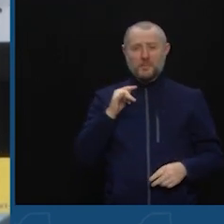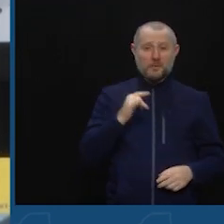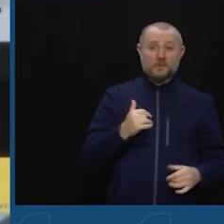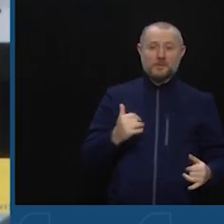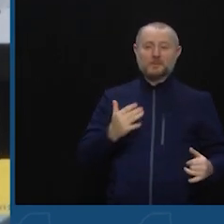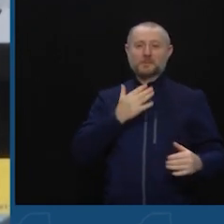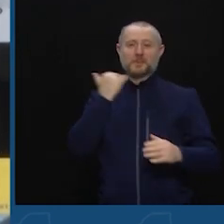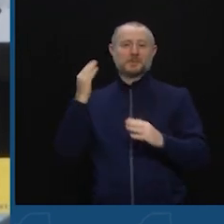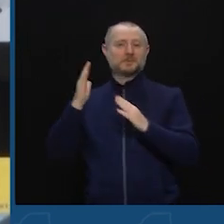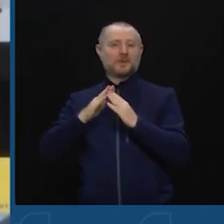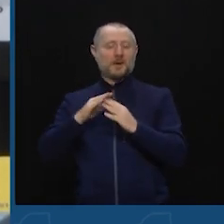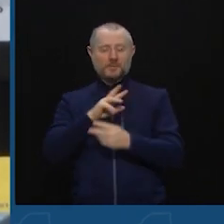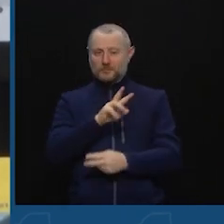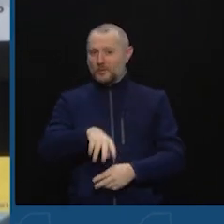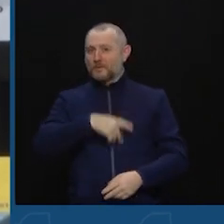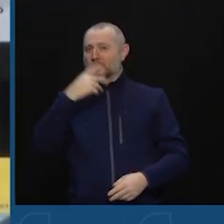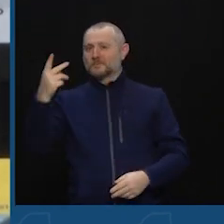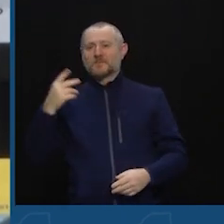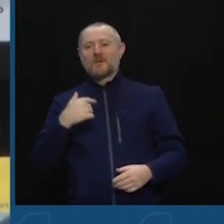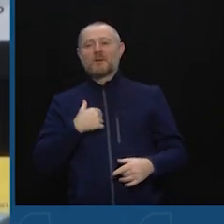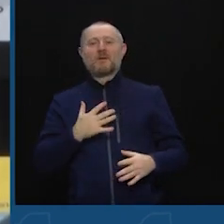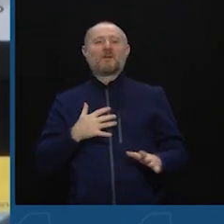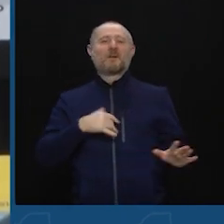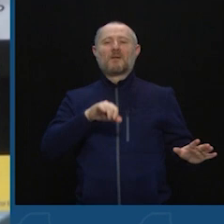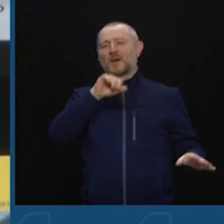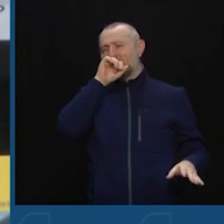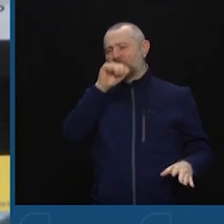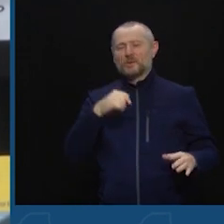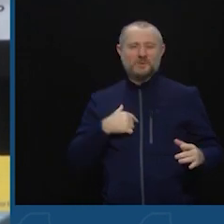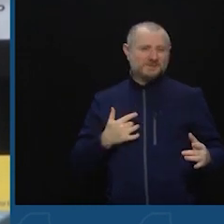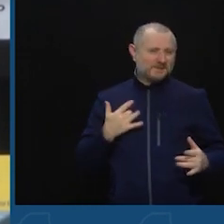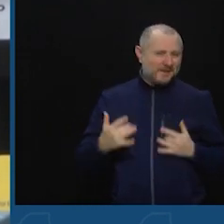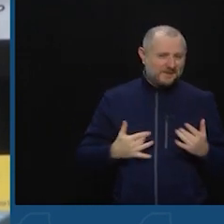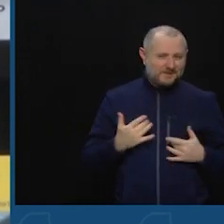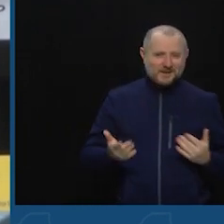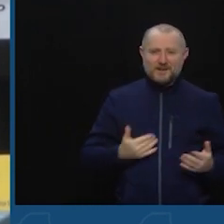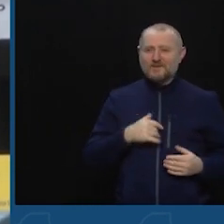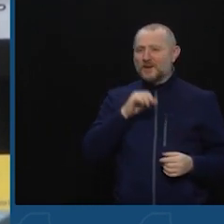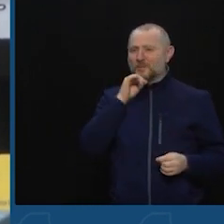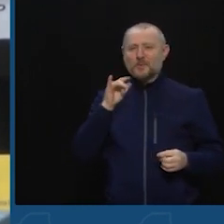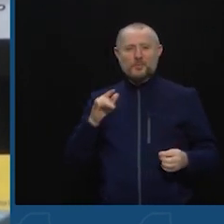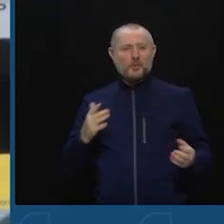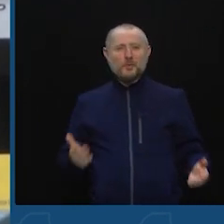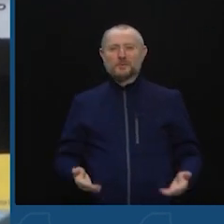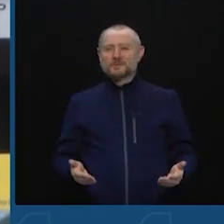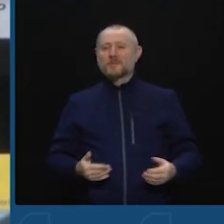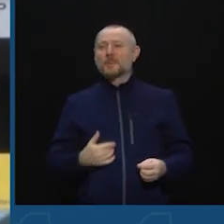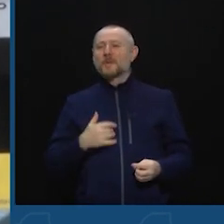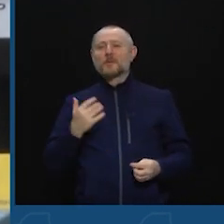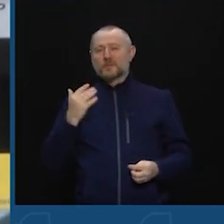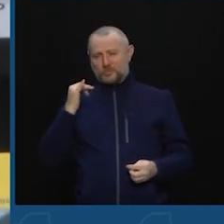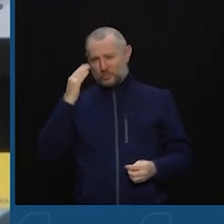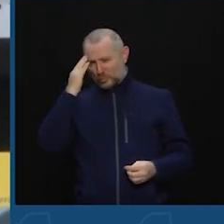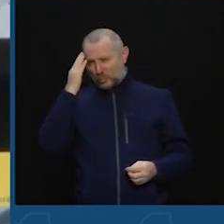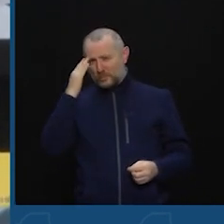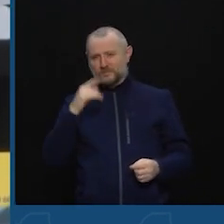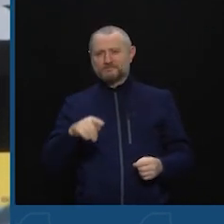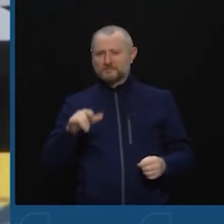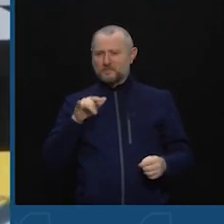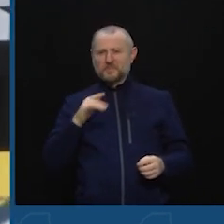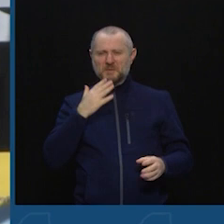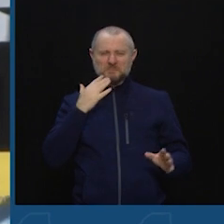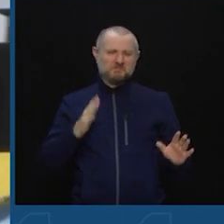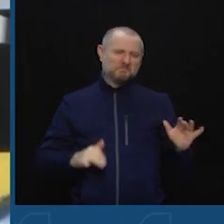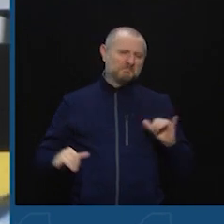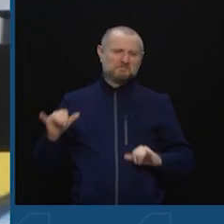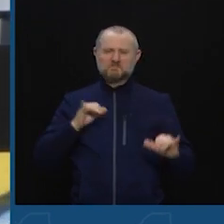love it. So we are so excited to be here today, and I love airports. I know every inch of the airports. Having been Lieutenant Governor,